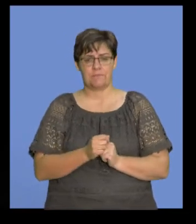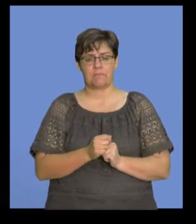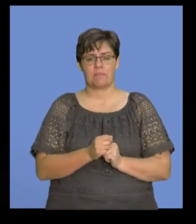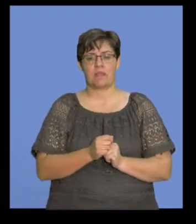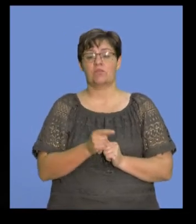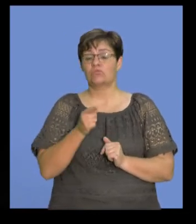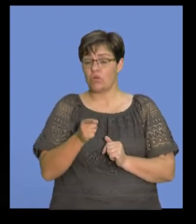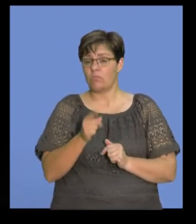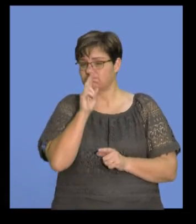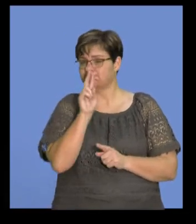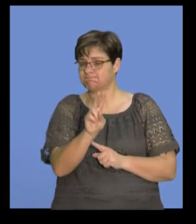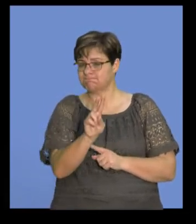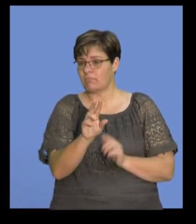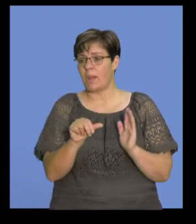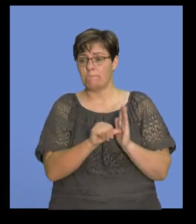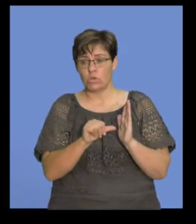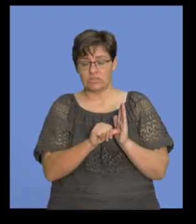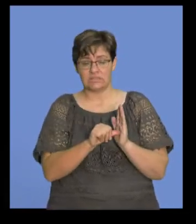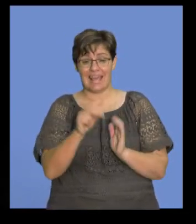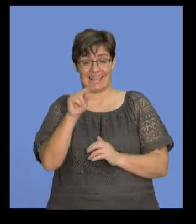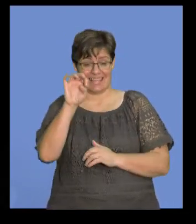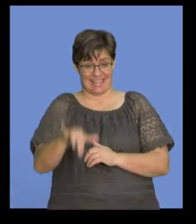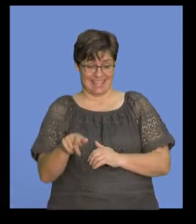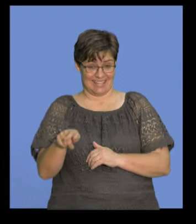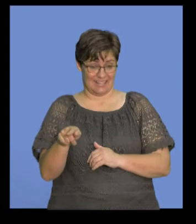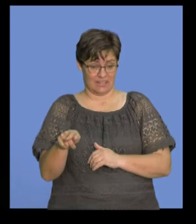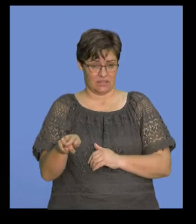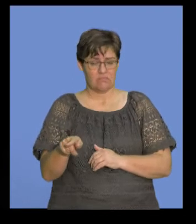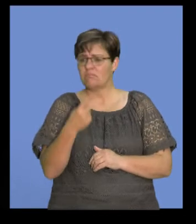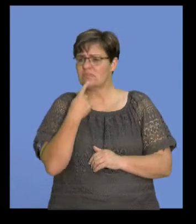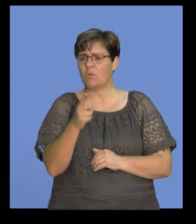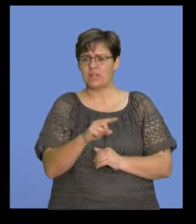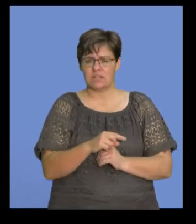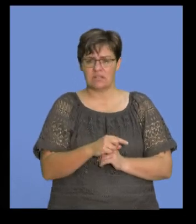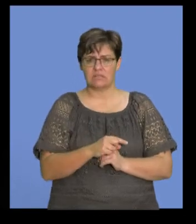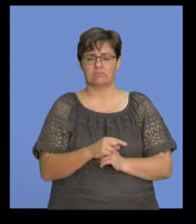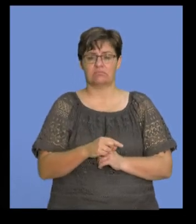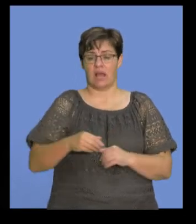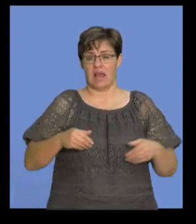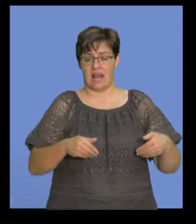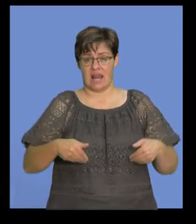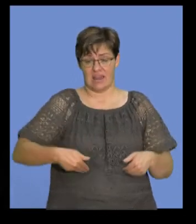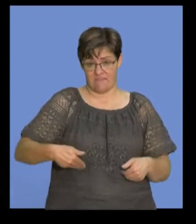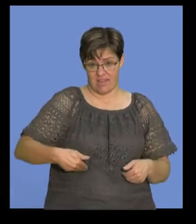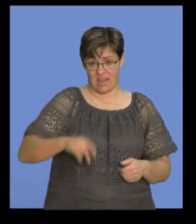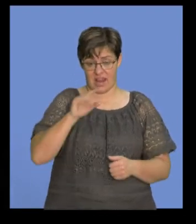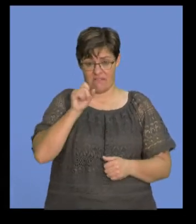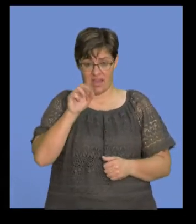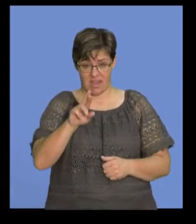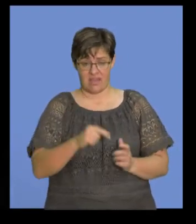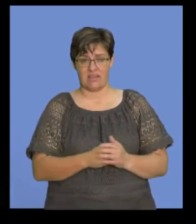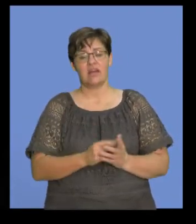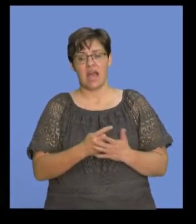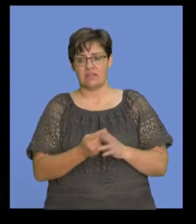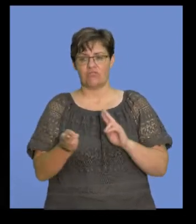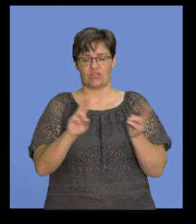peroxide. It's important to also note the key. So the key tells us that here we have liver, and here we've got